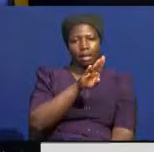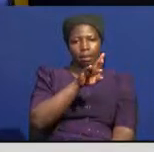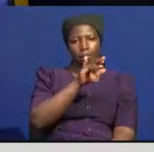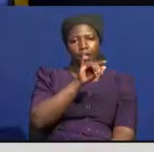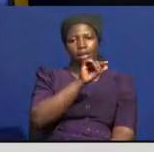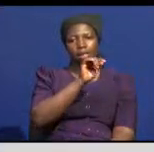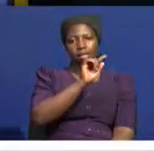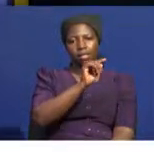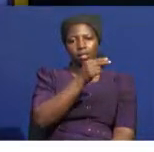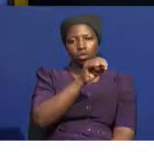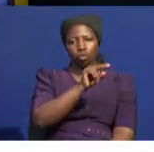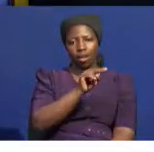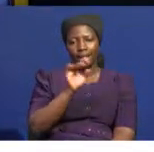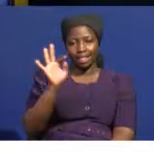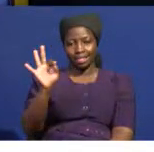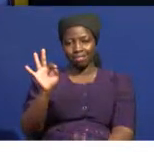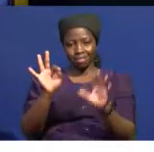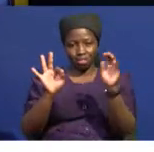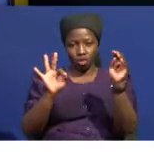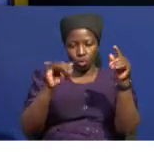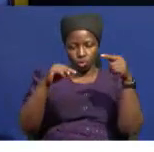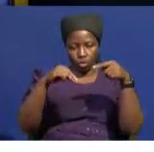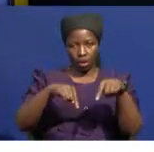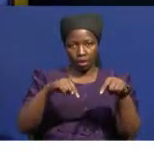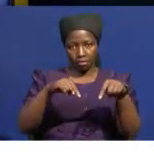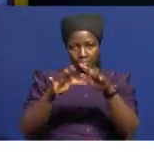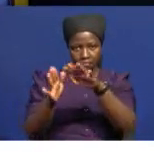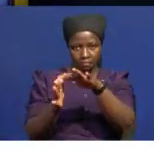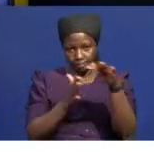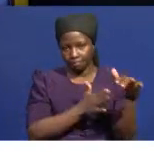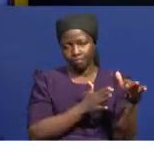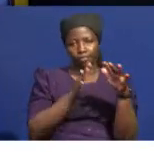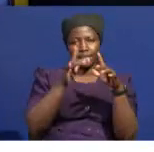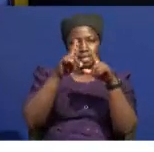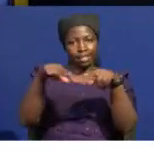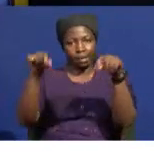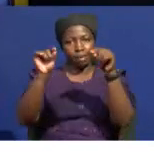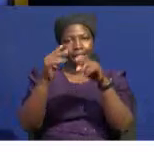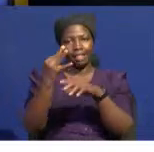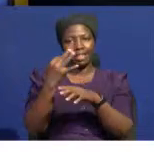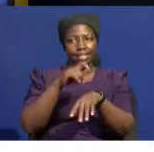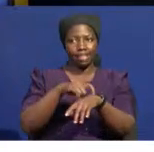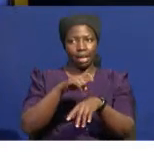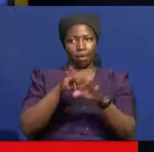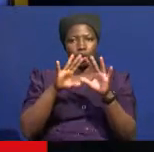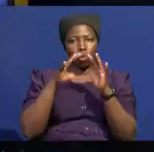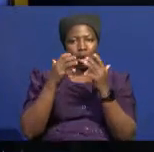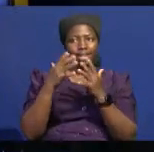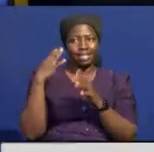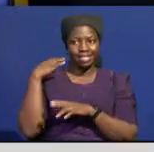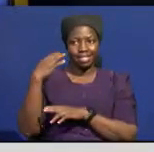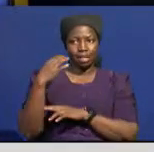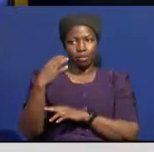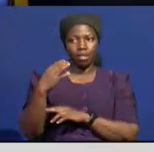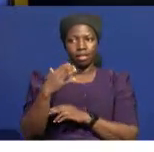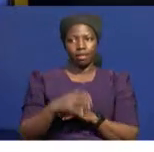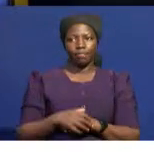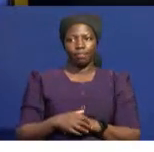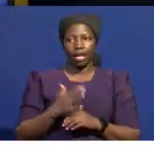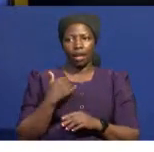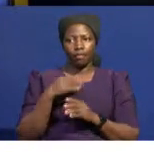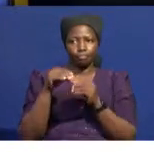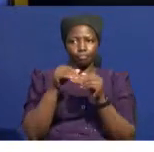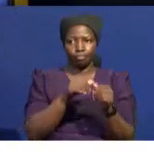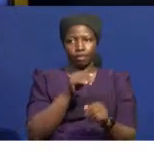by 3-0. Now over in Japan, triple world champion Max Verstappen edged out his teammate